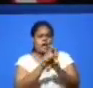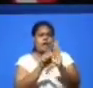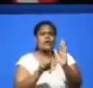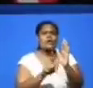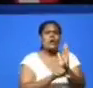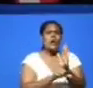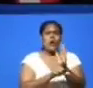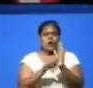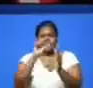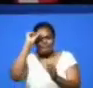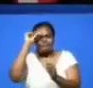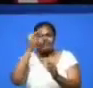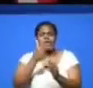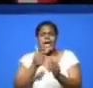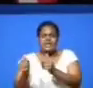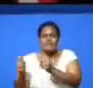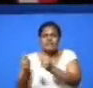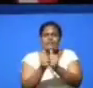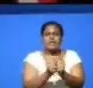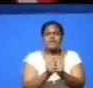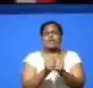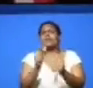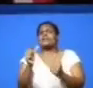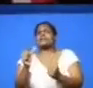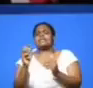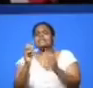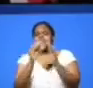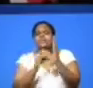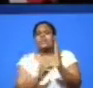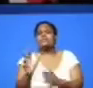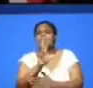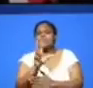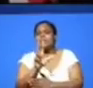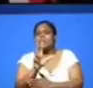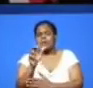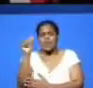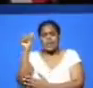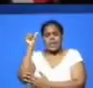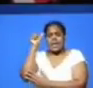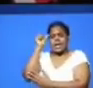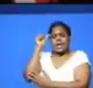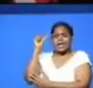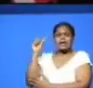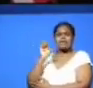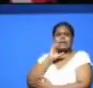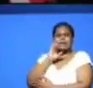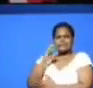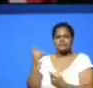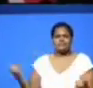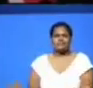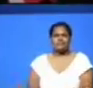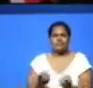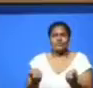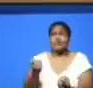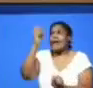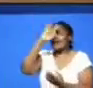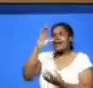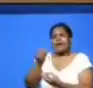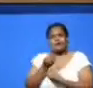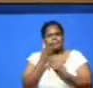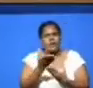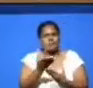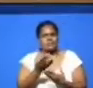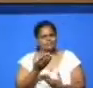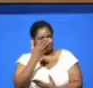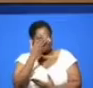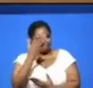combined together in the third chapter, when God said to Adam and Eve, because you sinned, I shall have to lock you